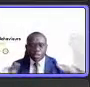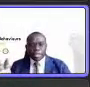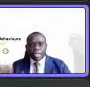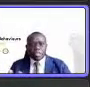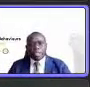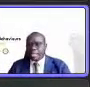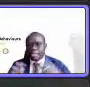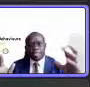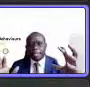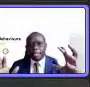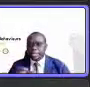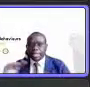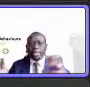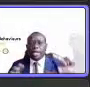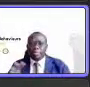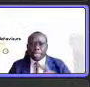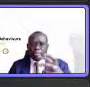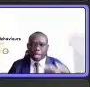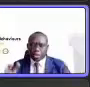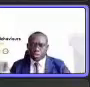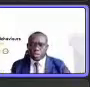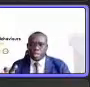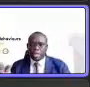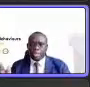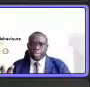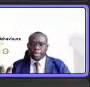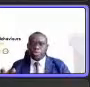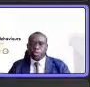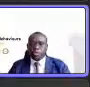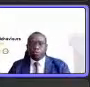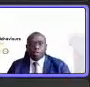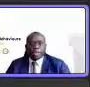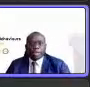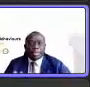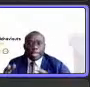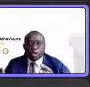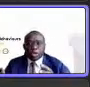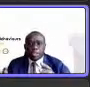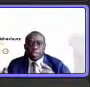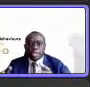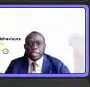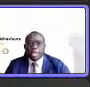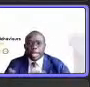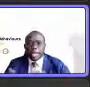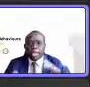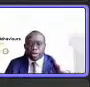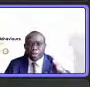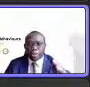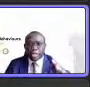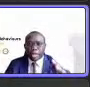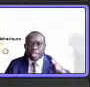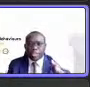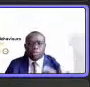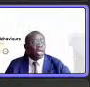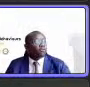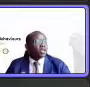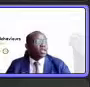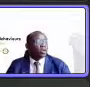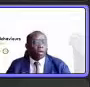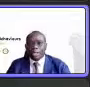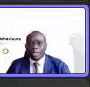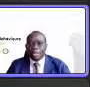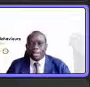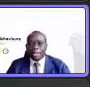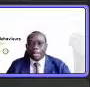the aviation industry is really captured by a lot in terms of even terminologies and development aspect. We have